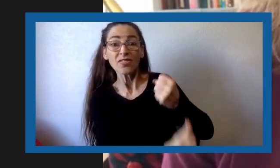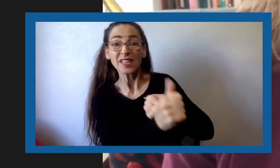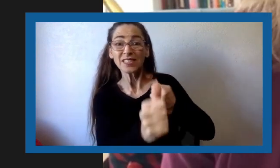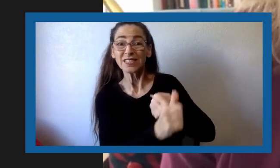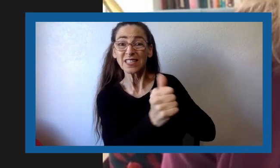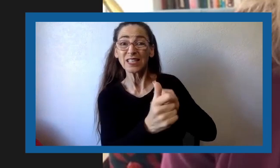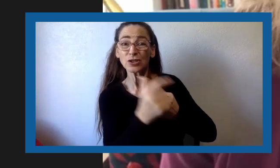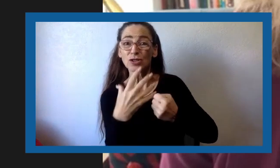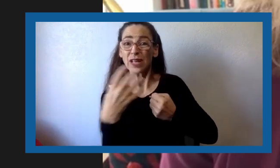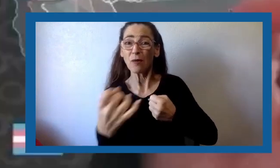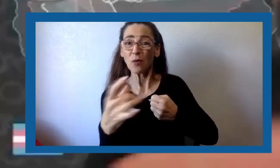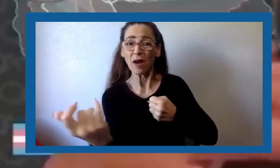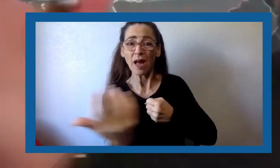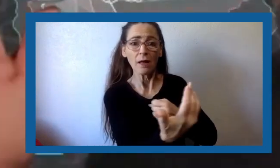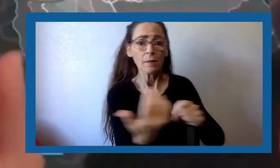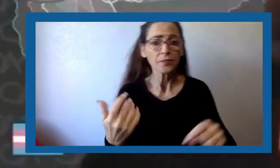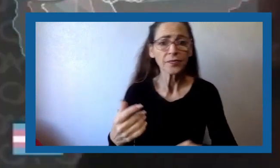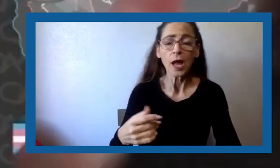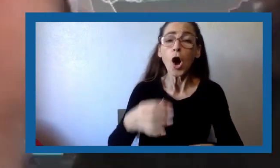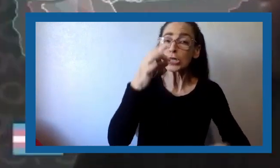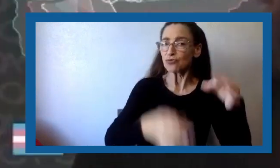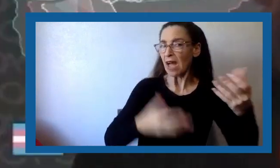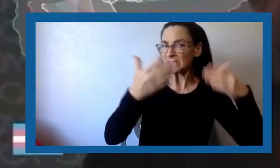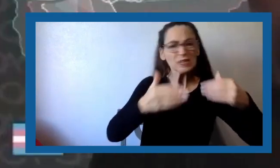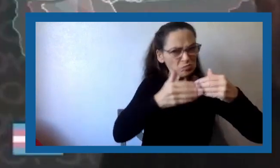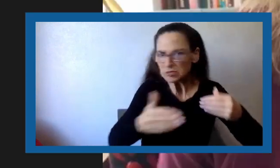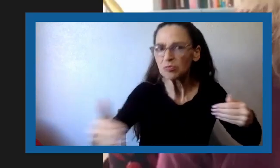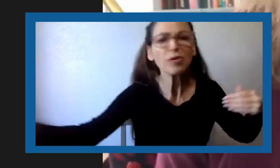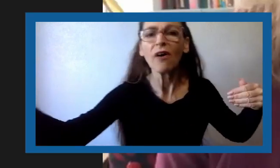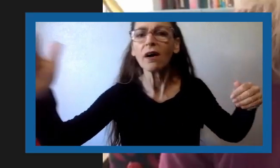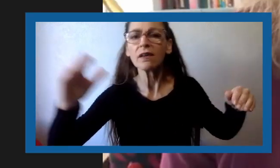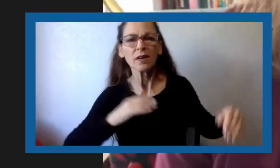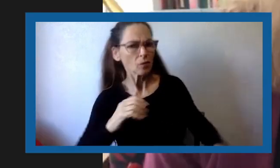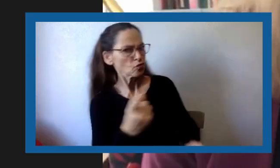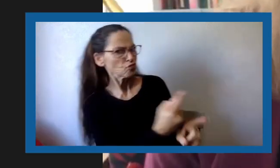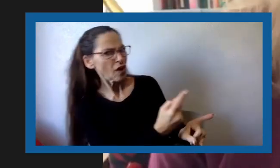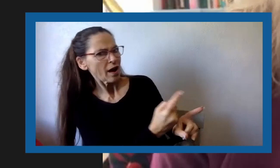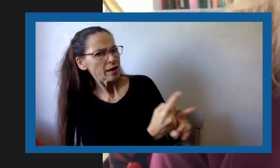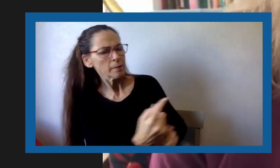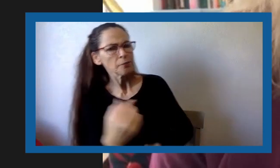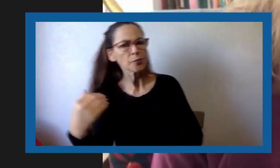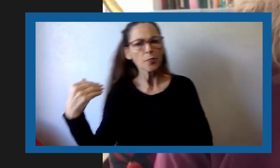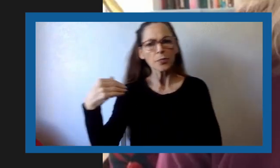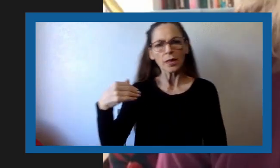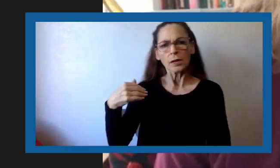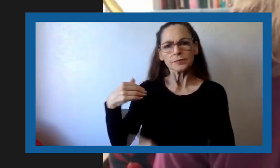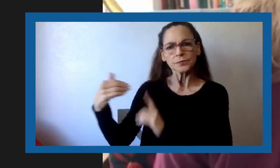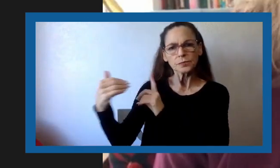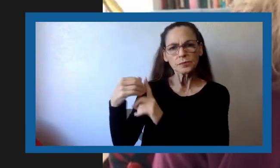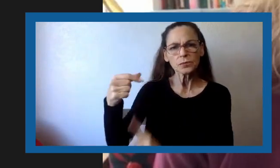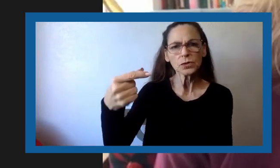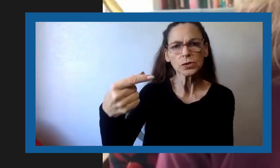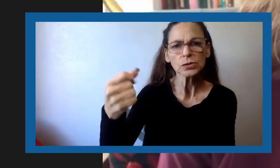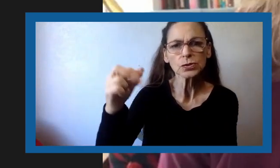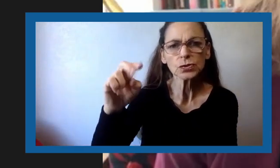there. The trial's over and we move on, right? Yeah. And I was reminded of the George Santayana